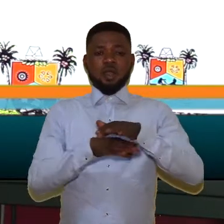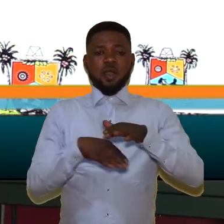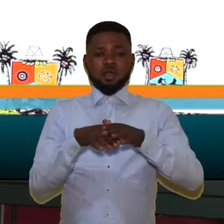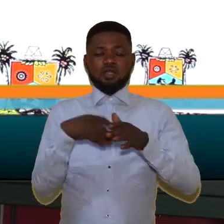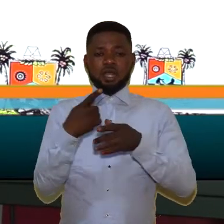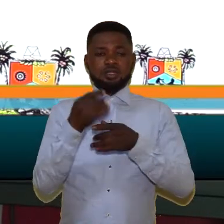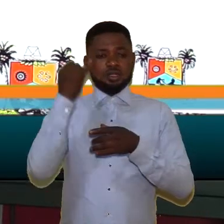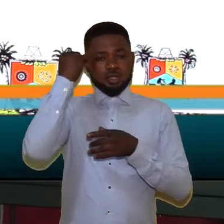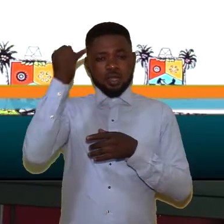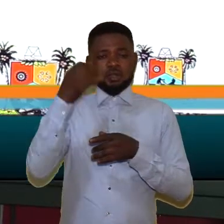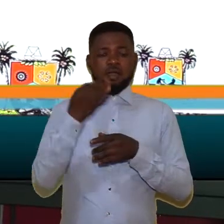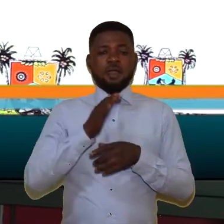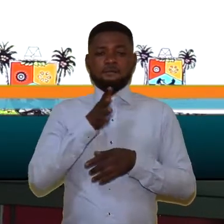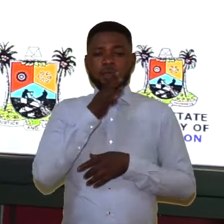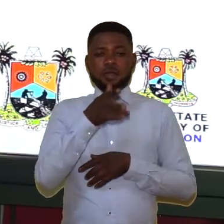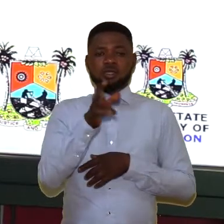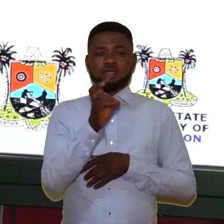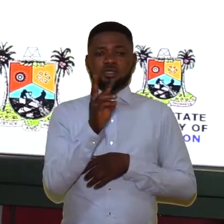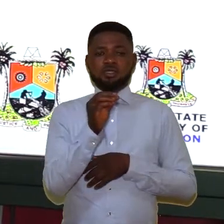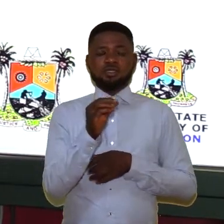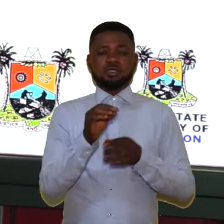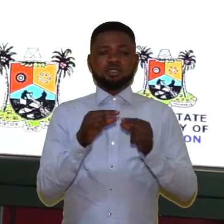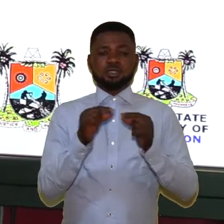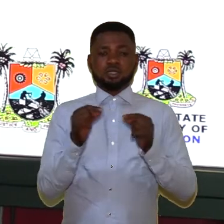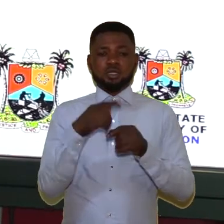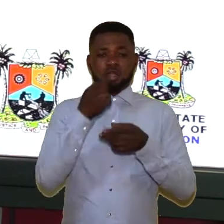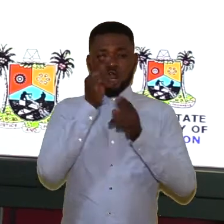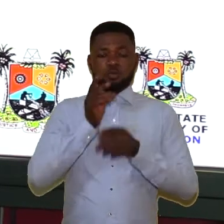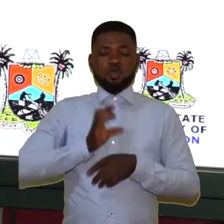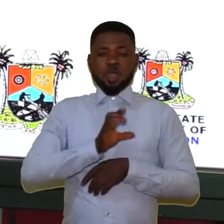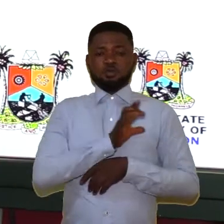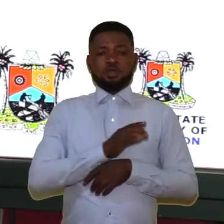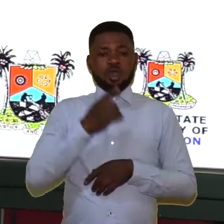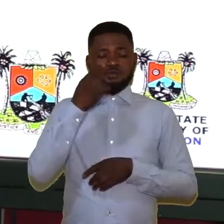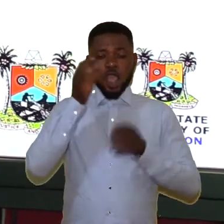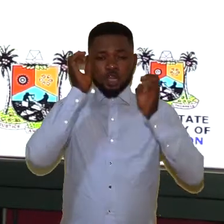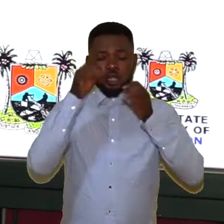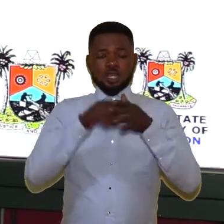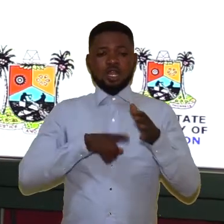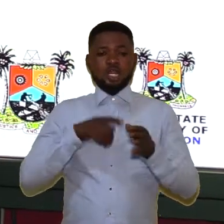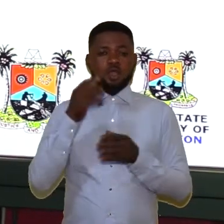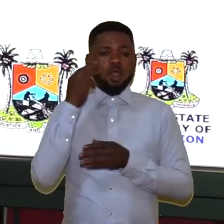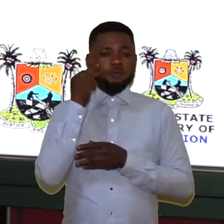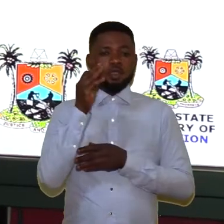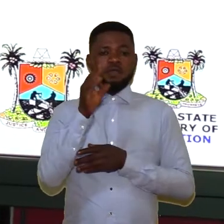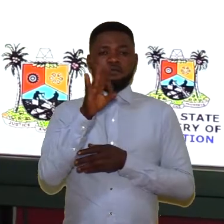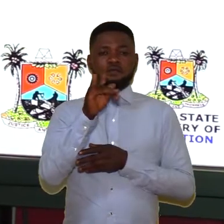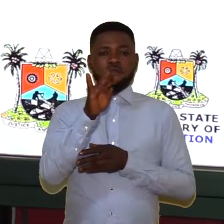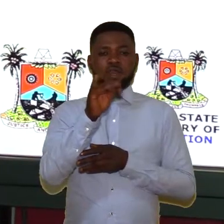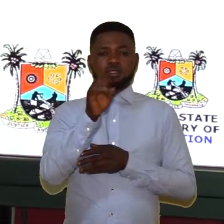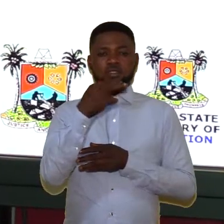lábẹ́ initiative Mama 360 degree, the Honourable Commissioner for Education ti ìlú Èkó, Mrs.